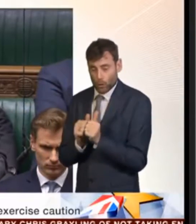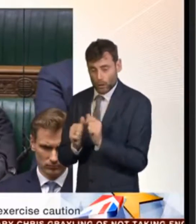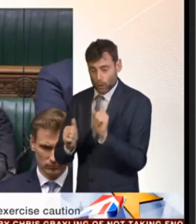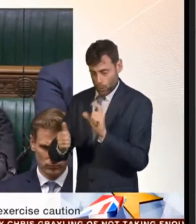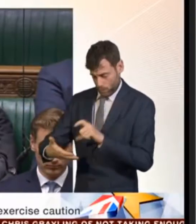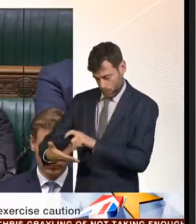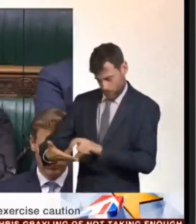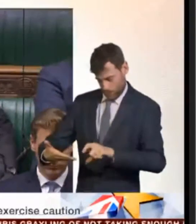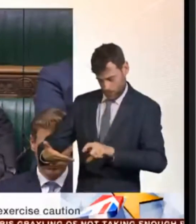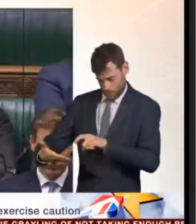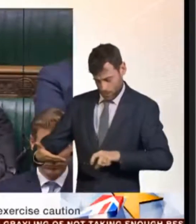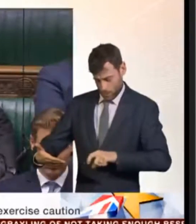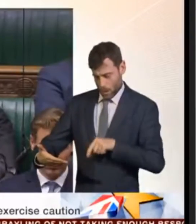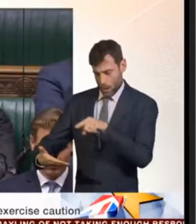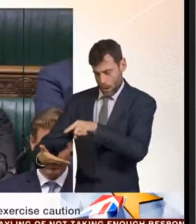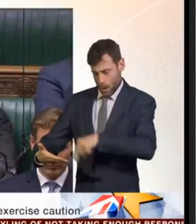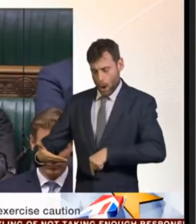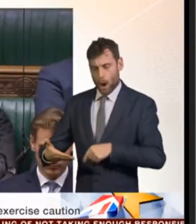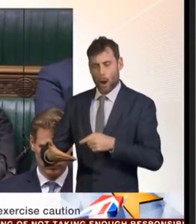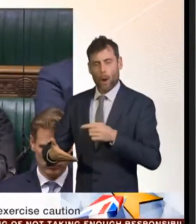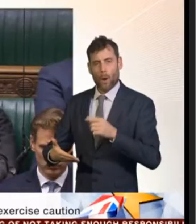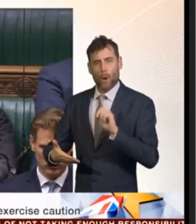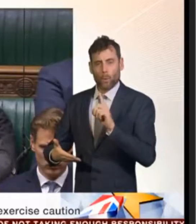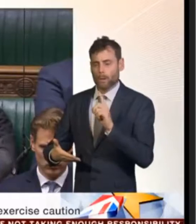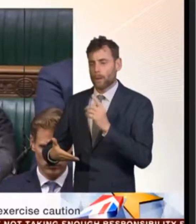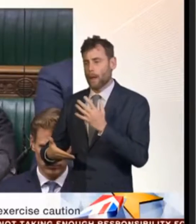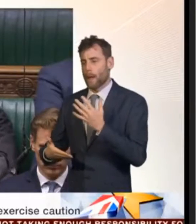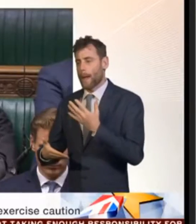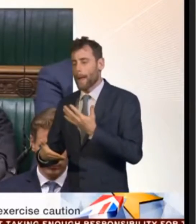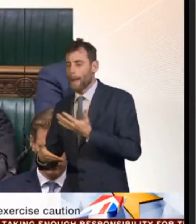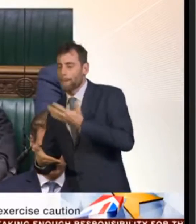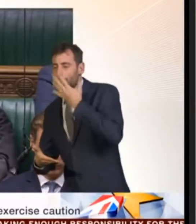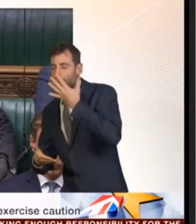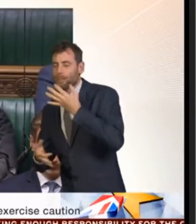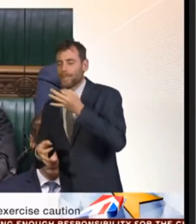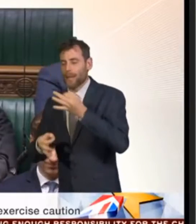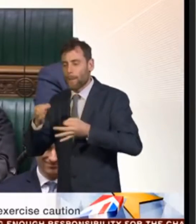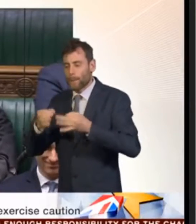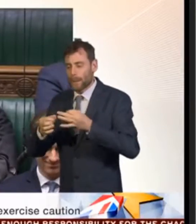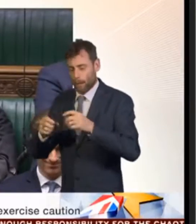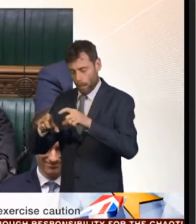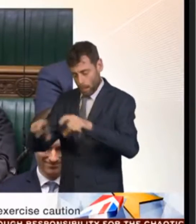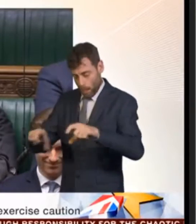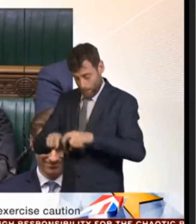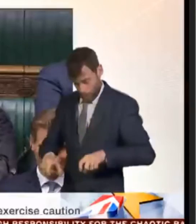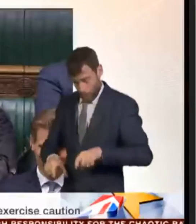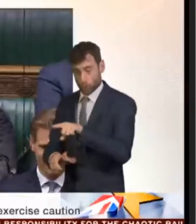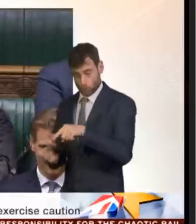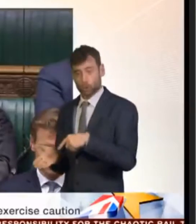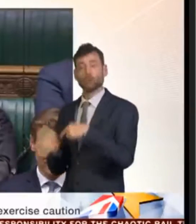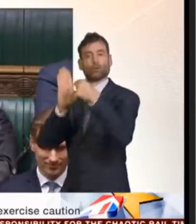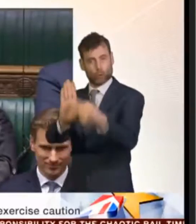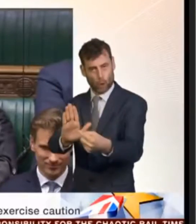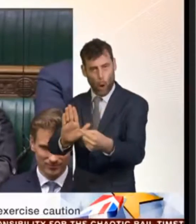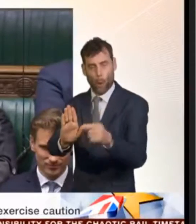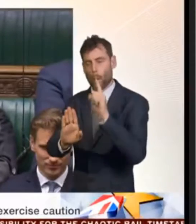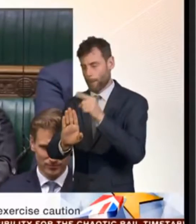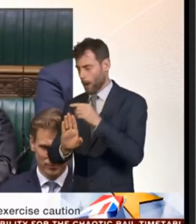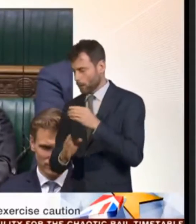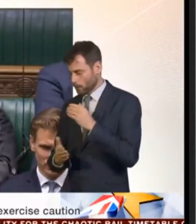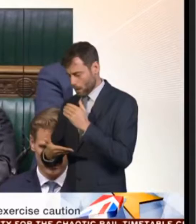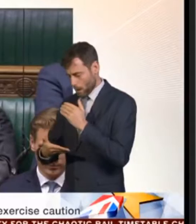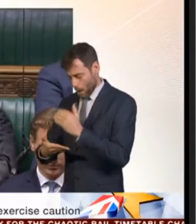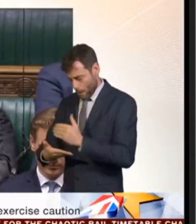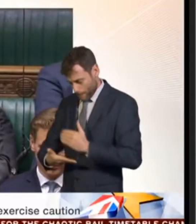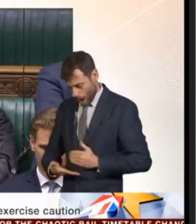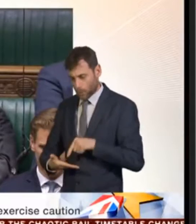embarrassing bits, which is what the opposition are after, and all the rest of it, they can come out. But with both these conventions, that the House must